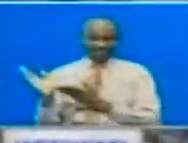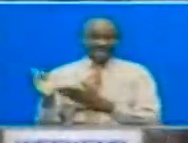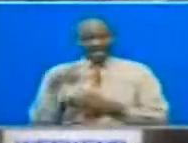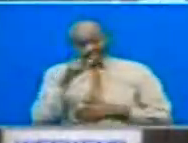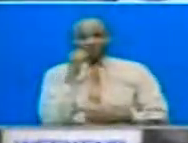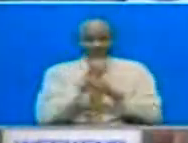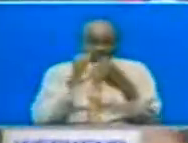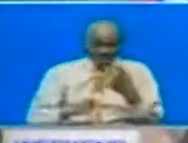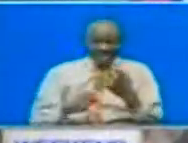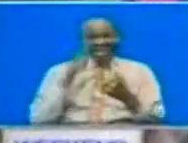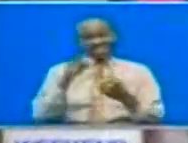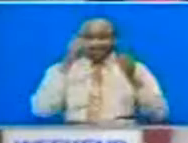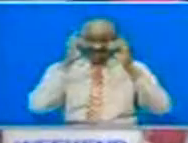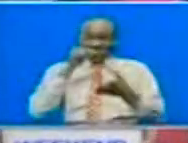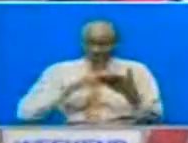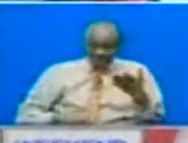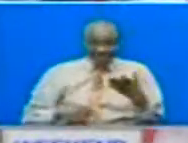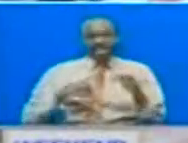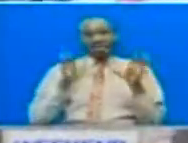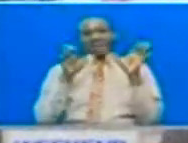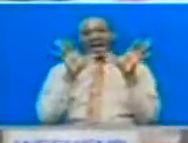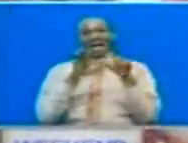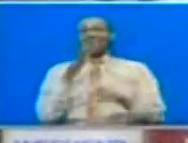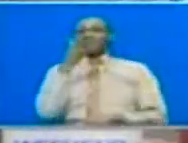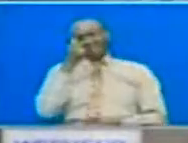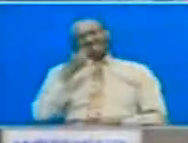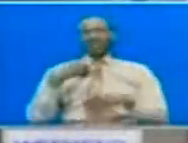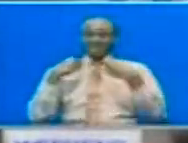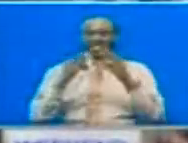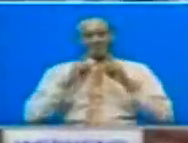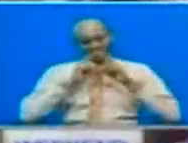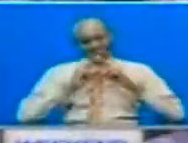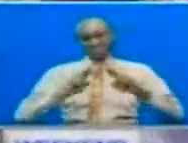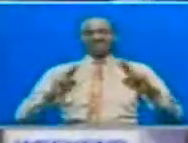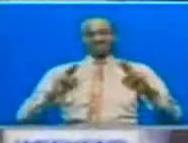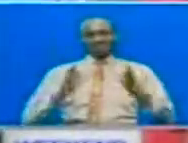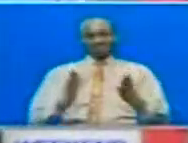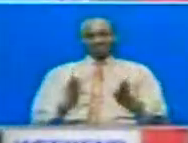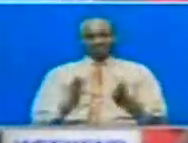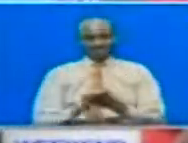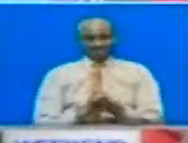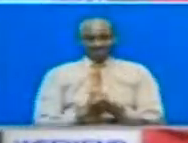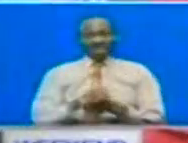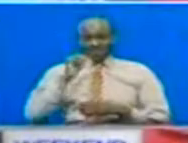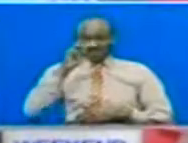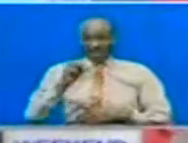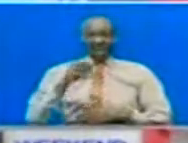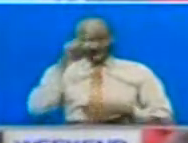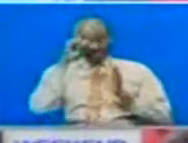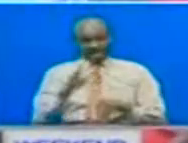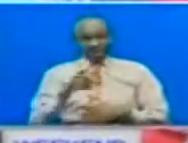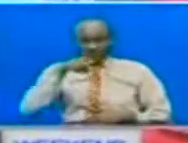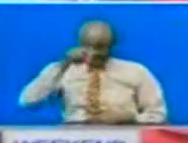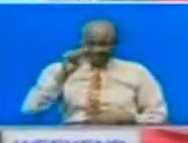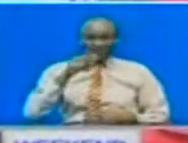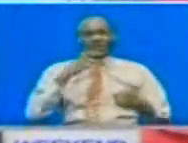Either way, she decided that the Dove was more likely to offer some much needed peace. Mr. Governor, you are